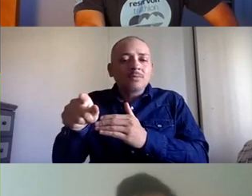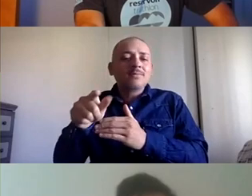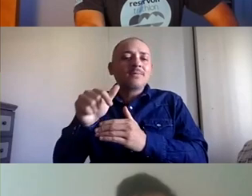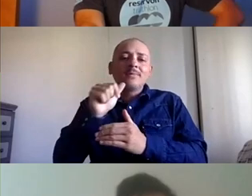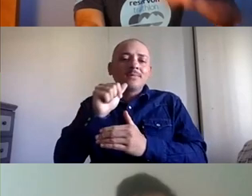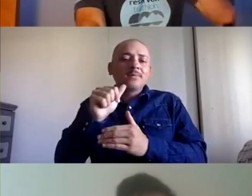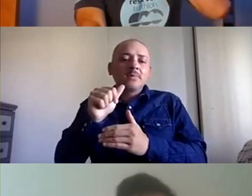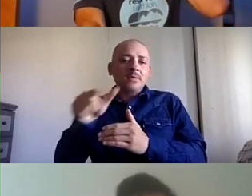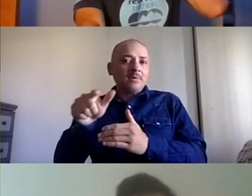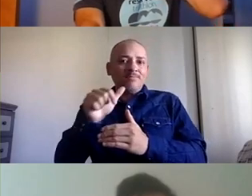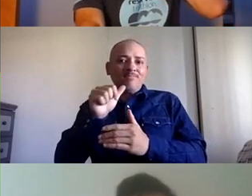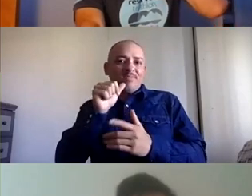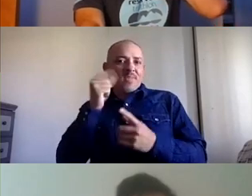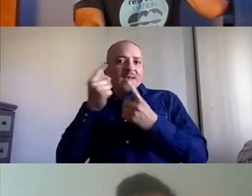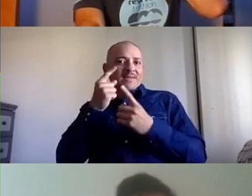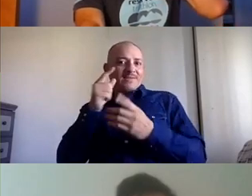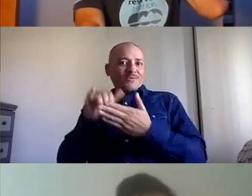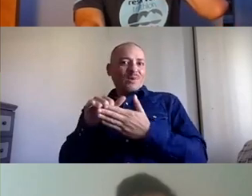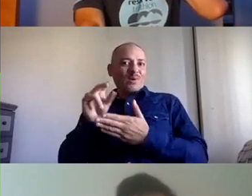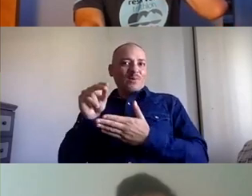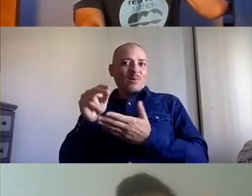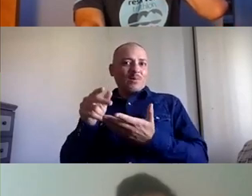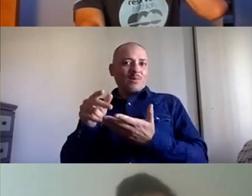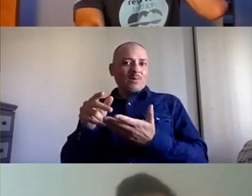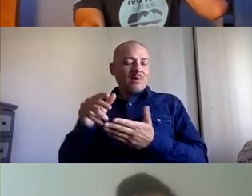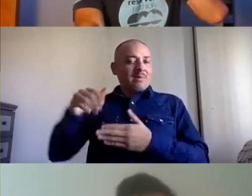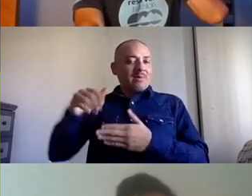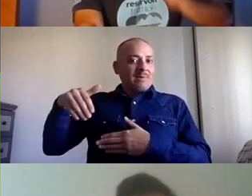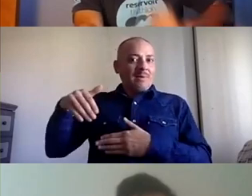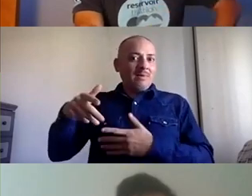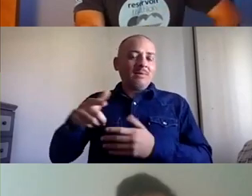into consideration any actions yet,